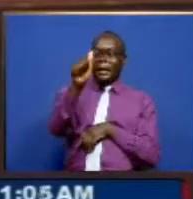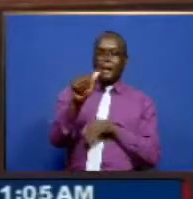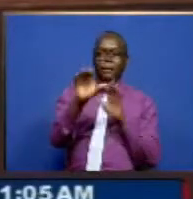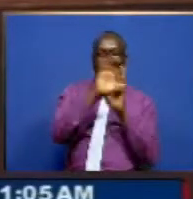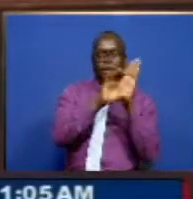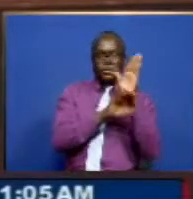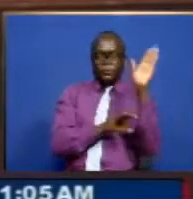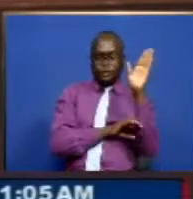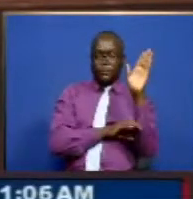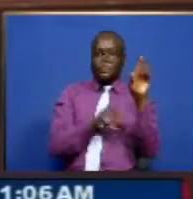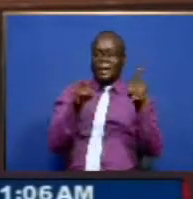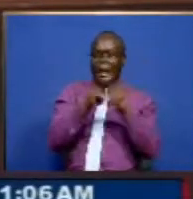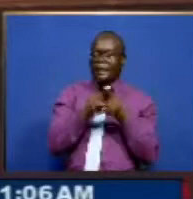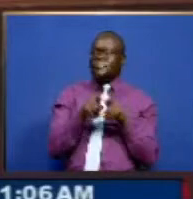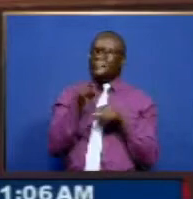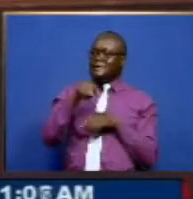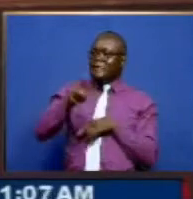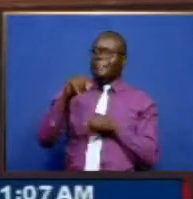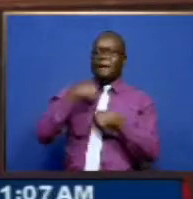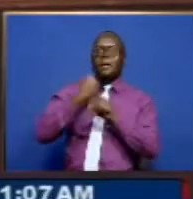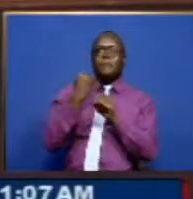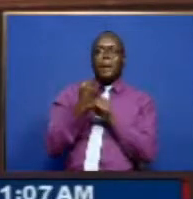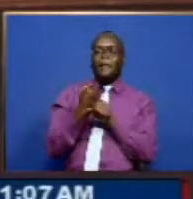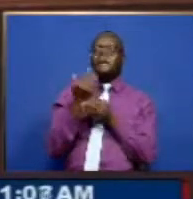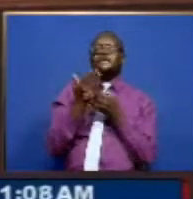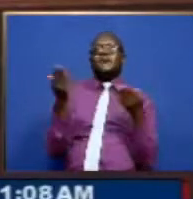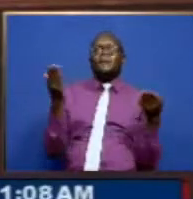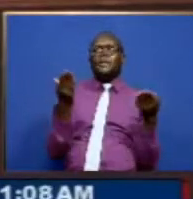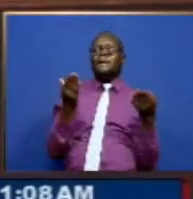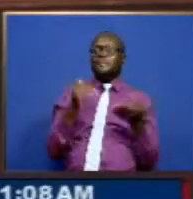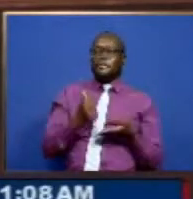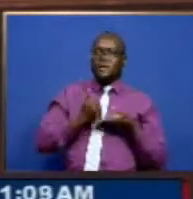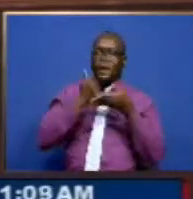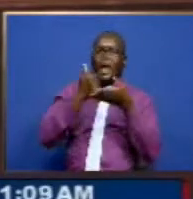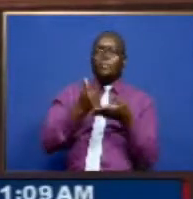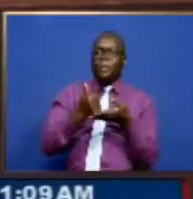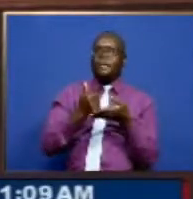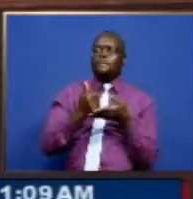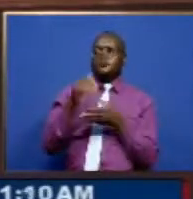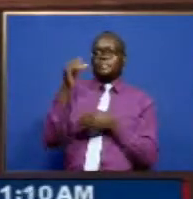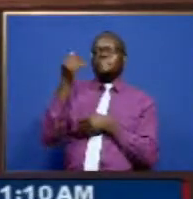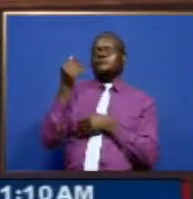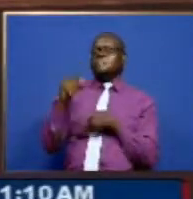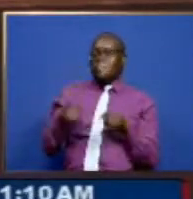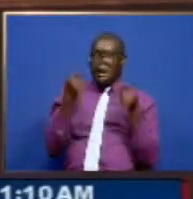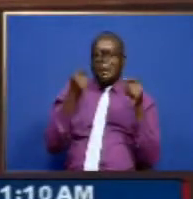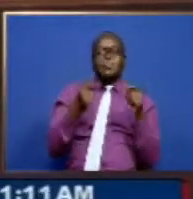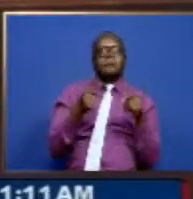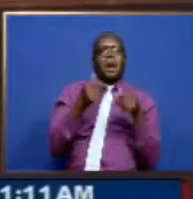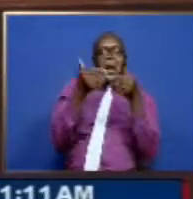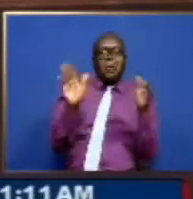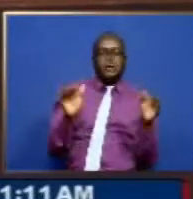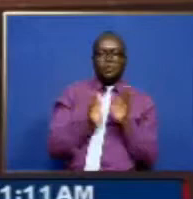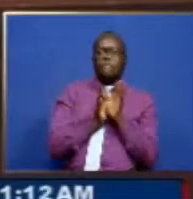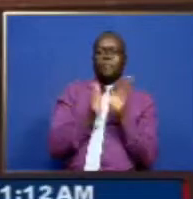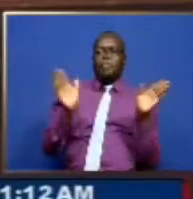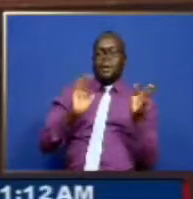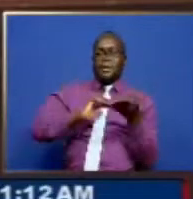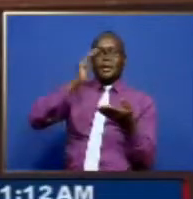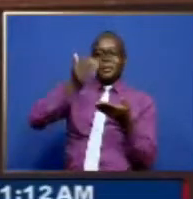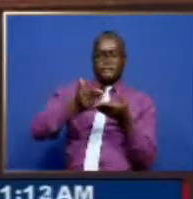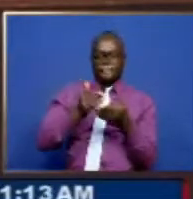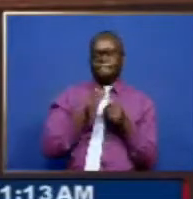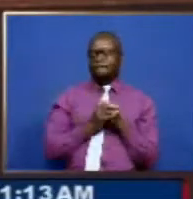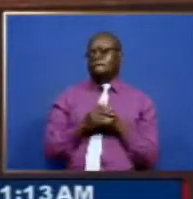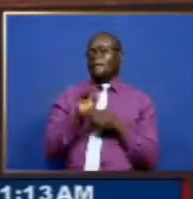Constitution, and deliberately created an atmosphere to facilitate plunder and loss of public resources.